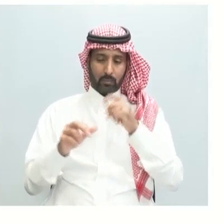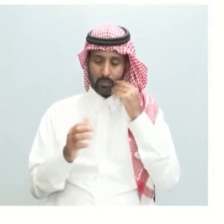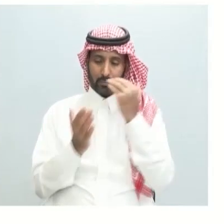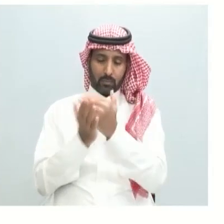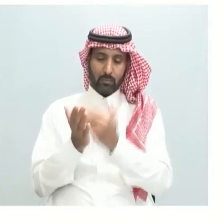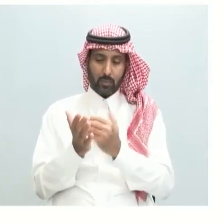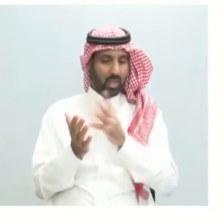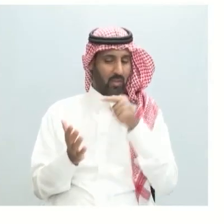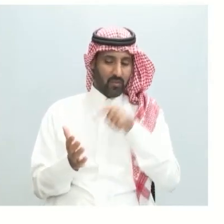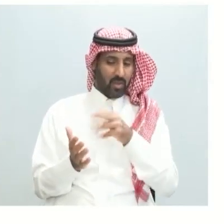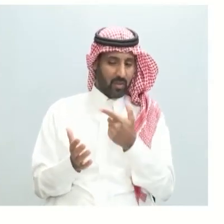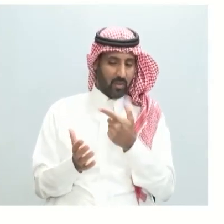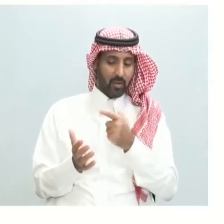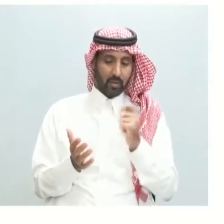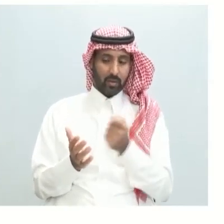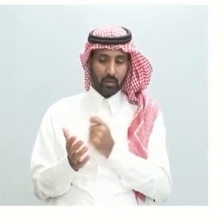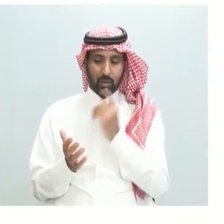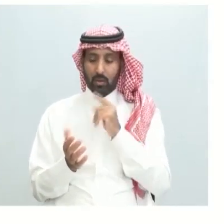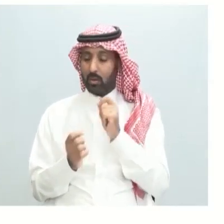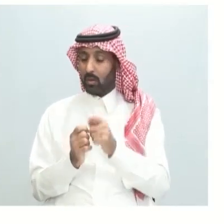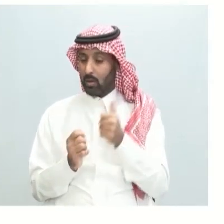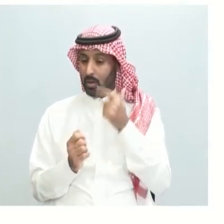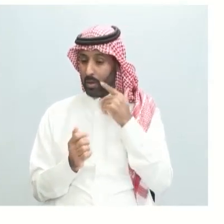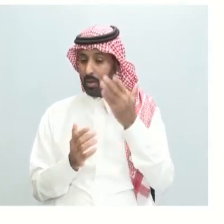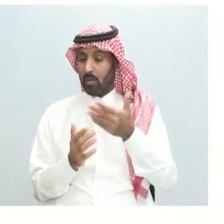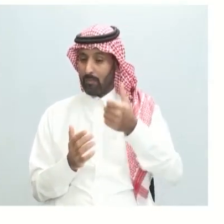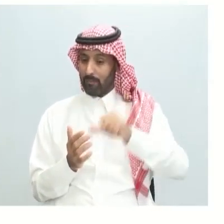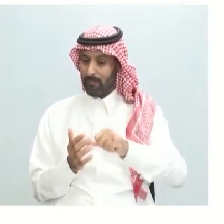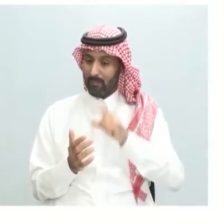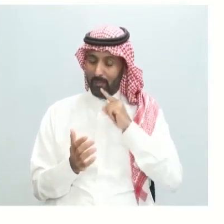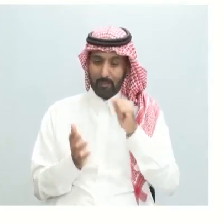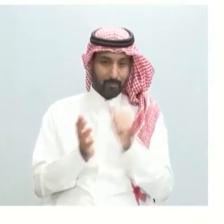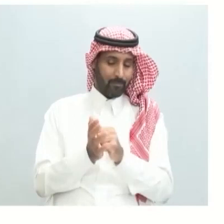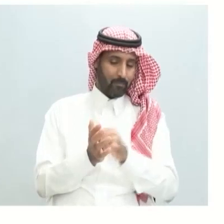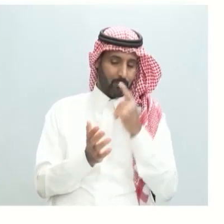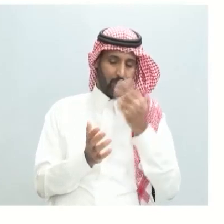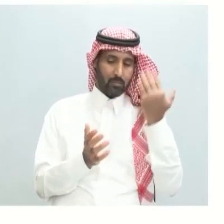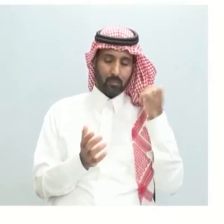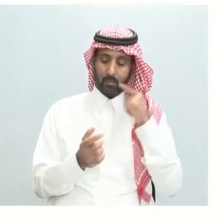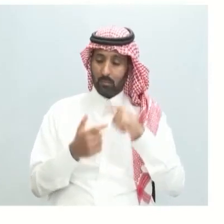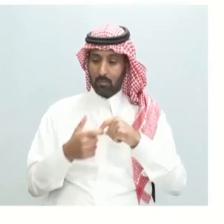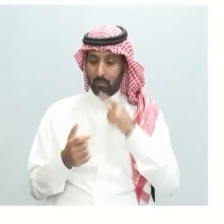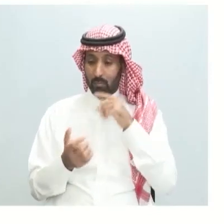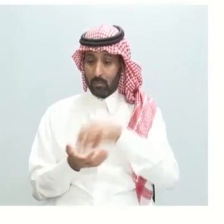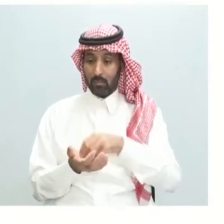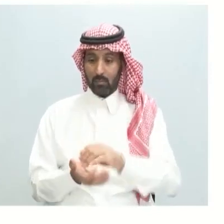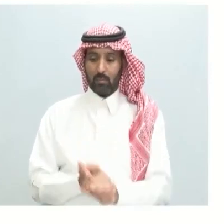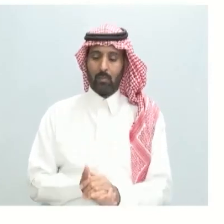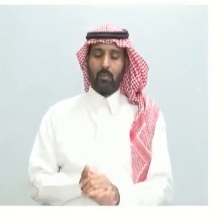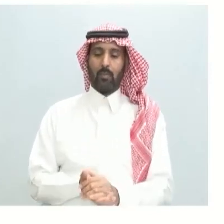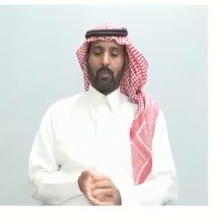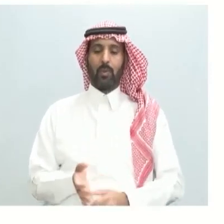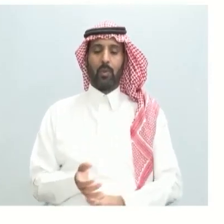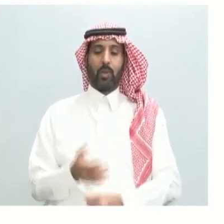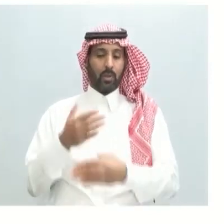their features, then note down their advantages and disadvantages in relation to the country area they